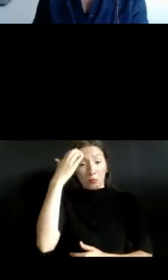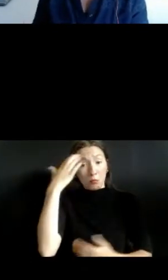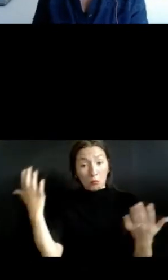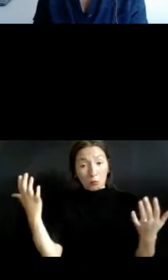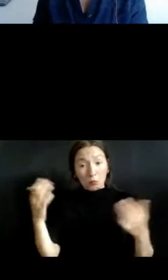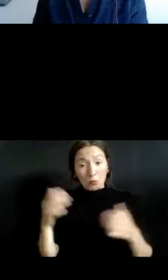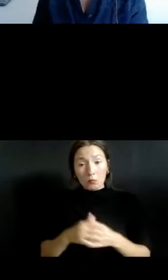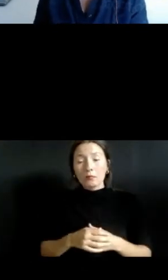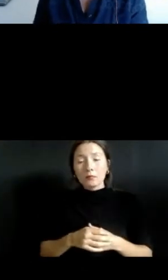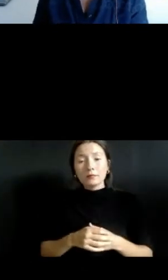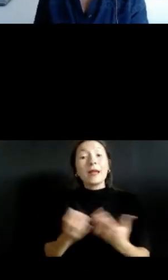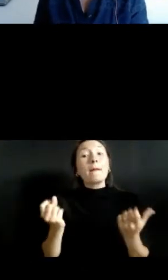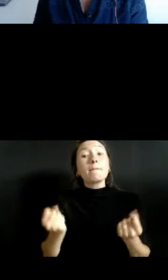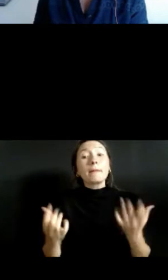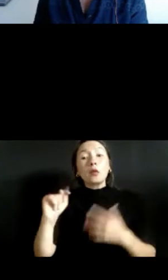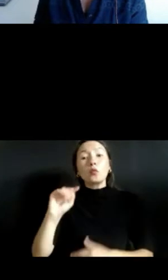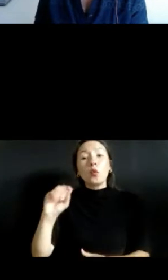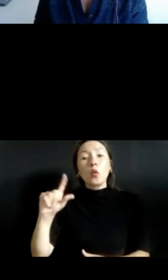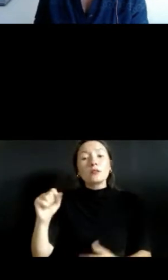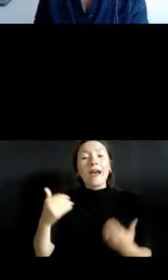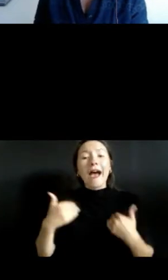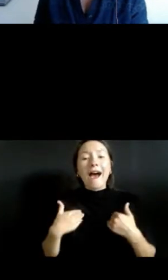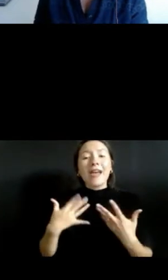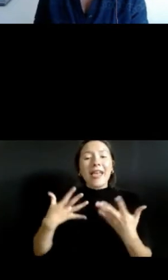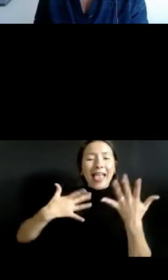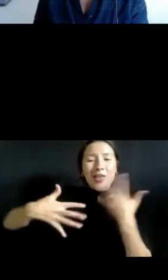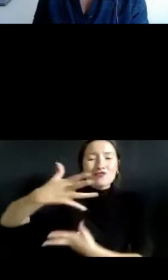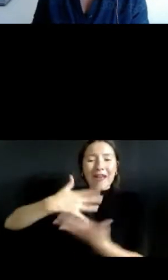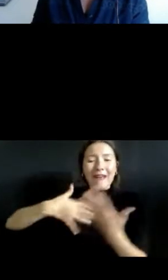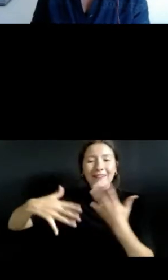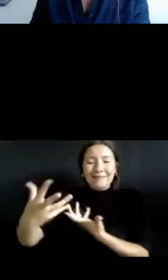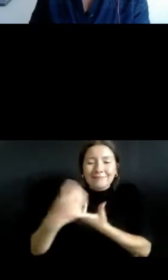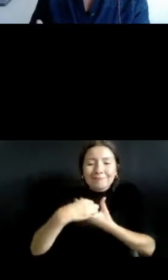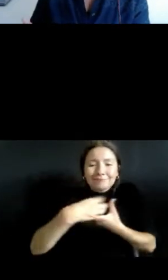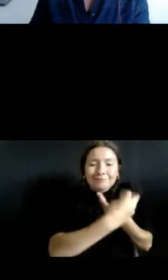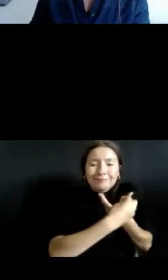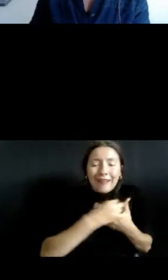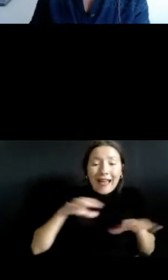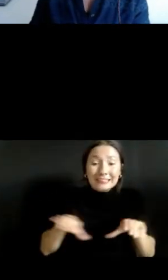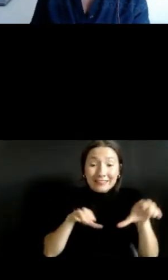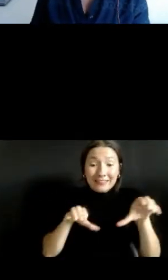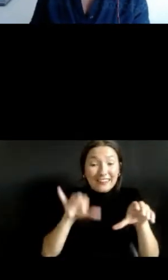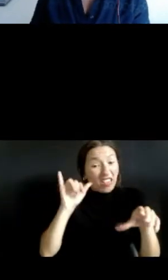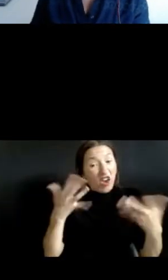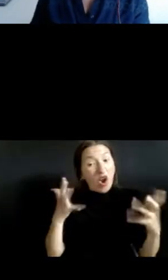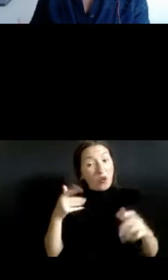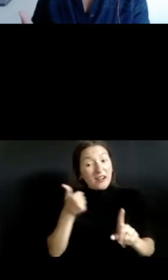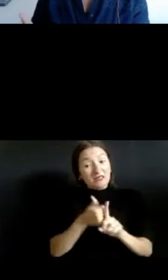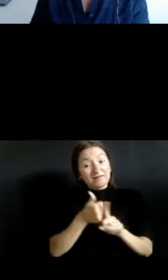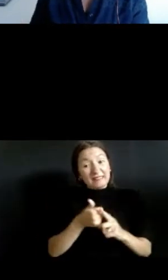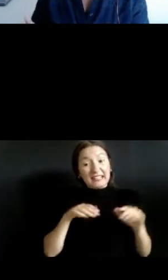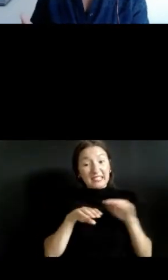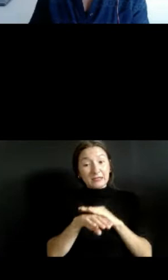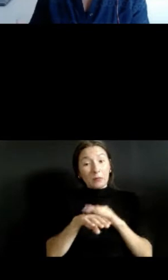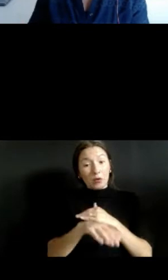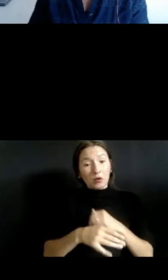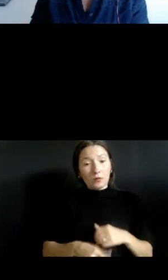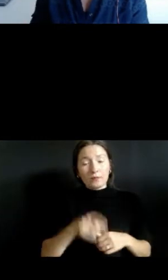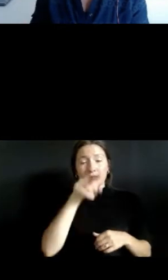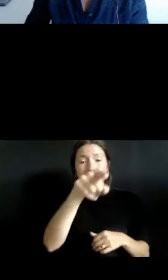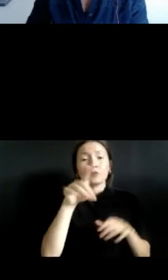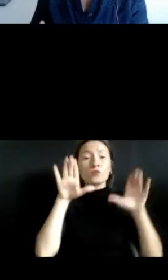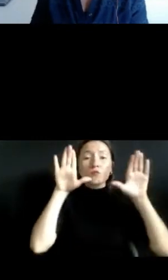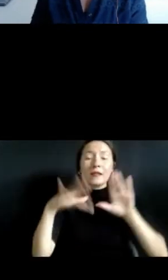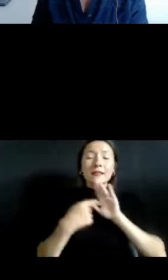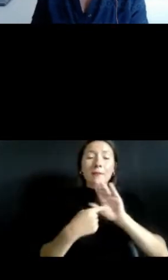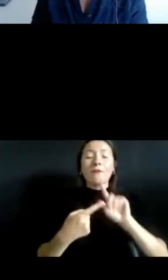are accessible. This is a great example from the H5P tool, which offers overview information in one